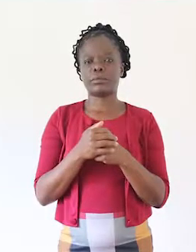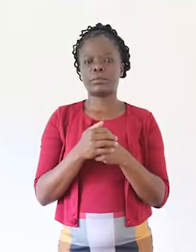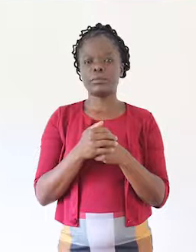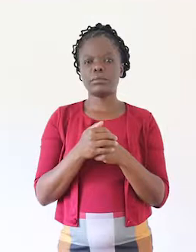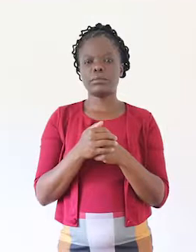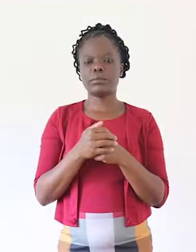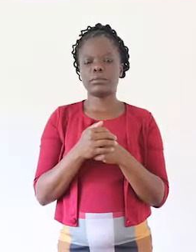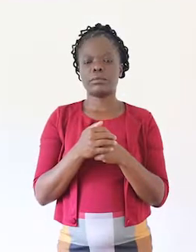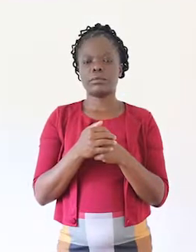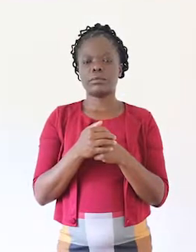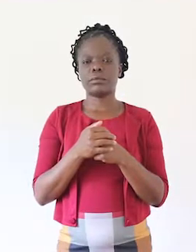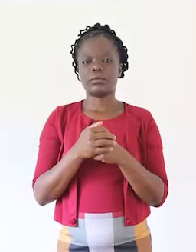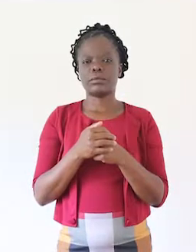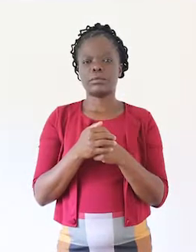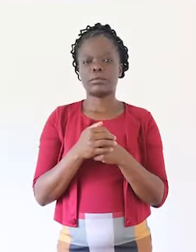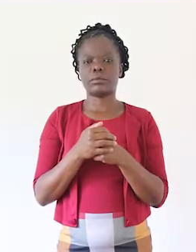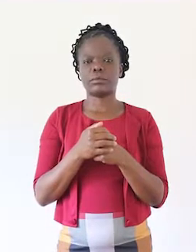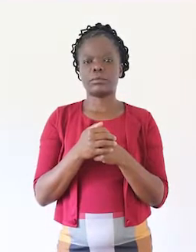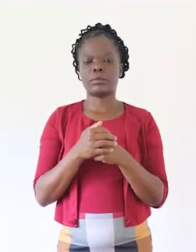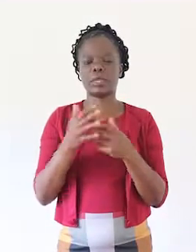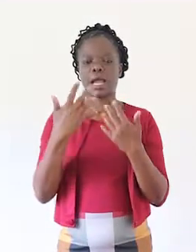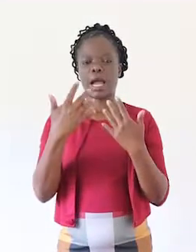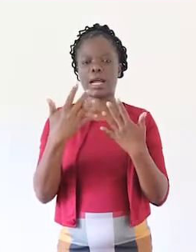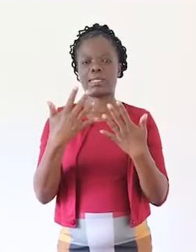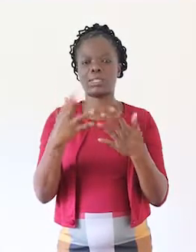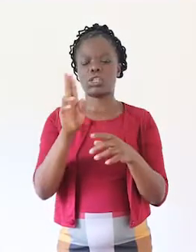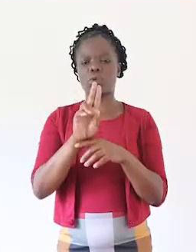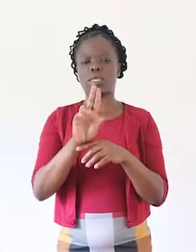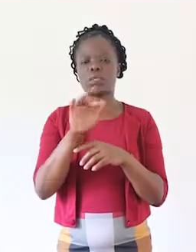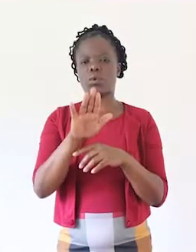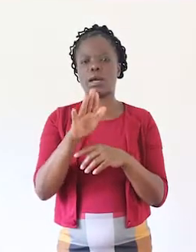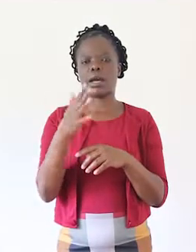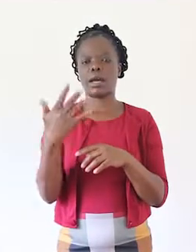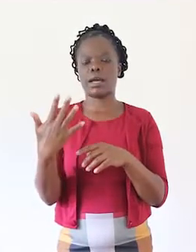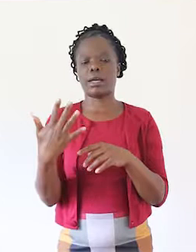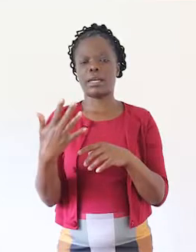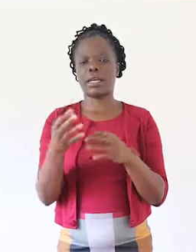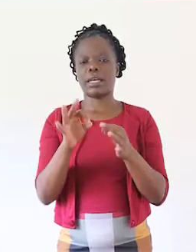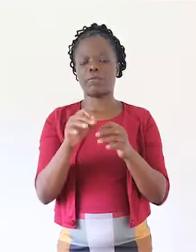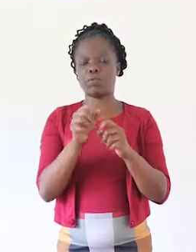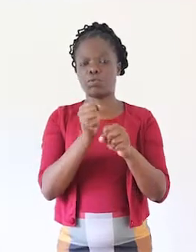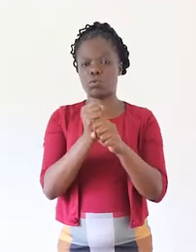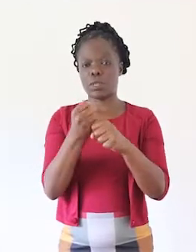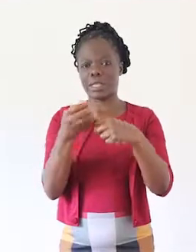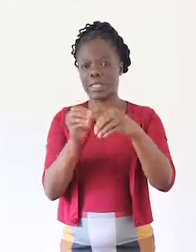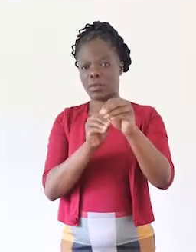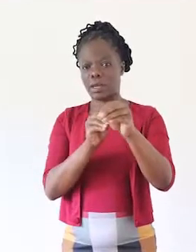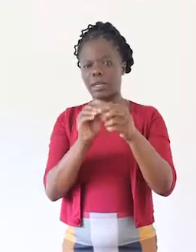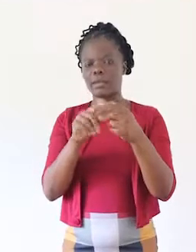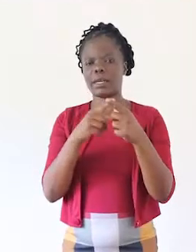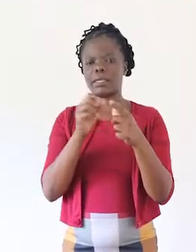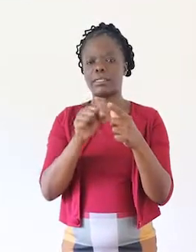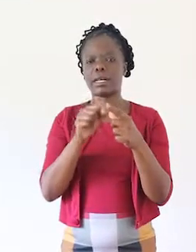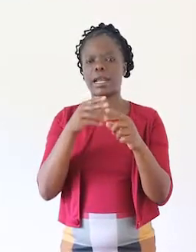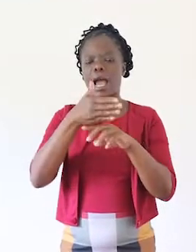see? Because if it is that way, inaweza kugonga, you see? And that's bad, eh? If you put it this way, then it